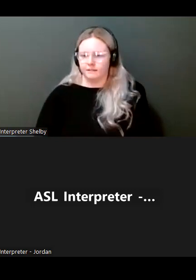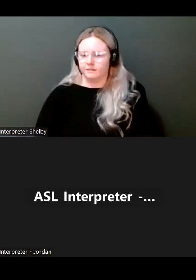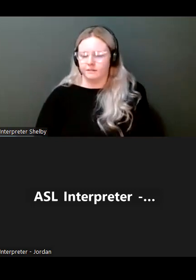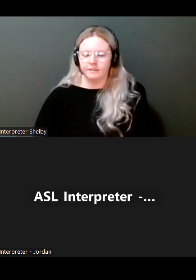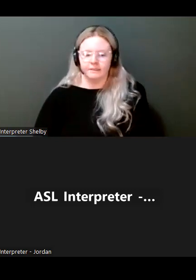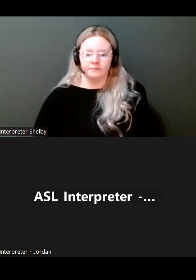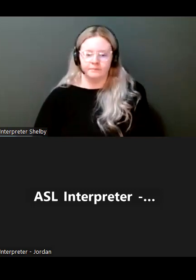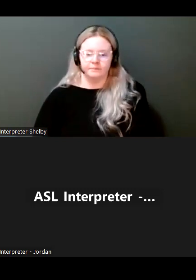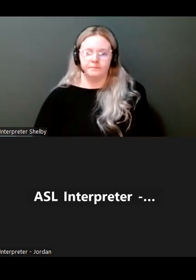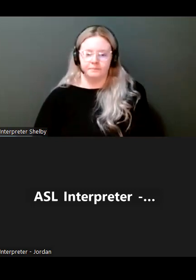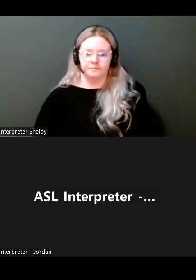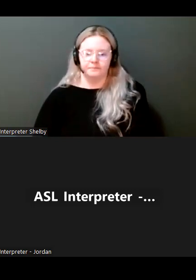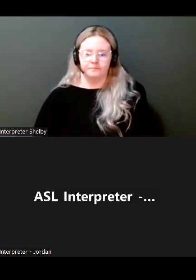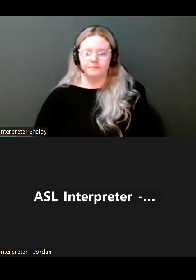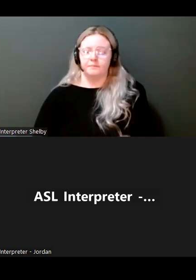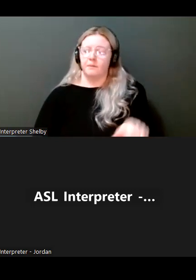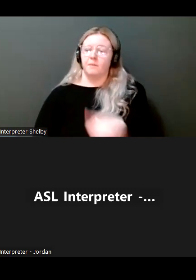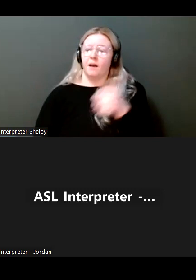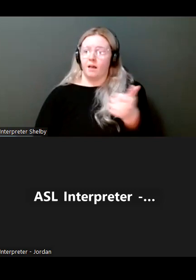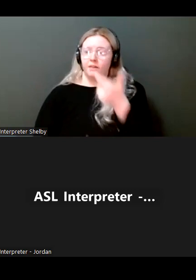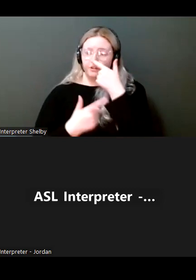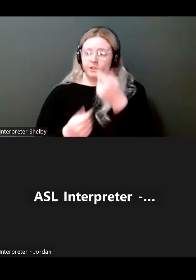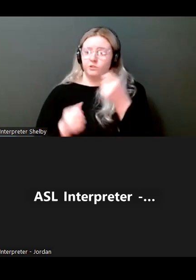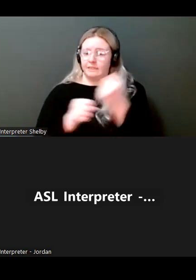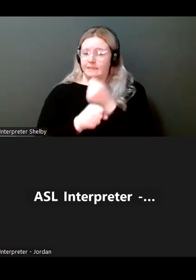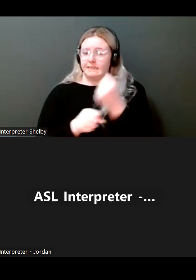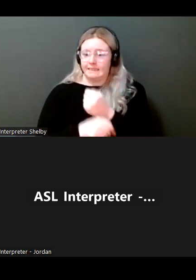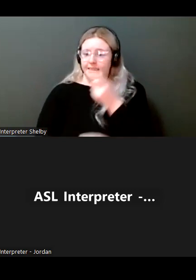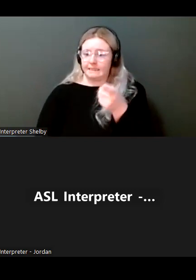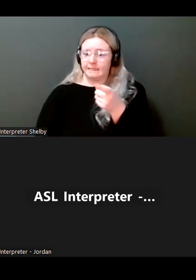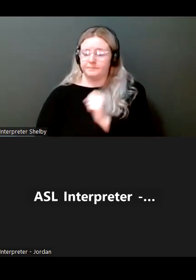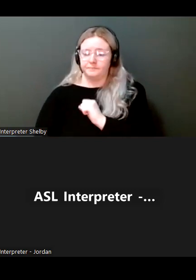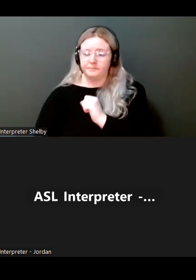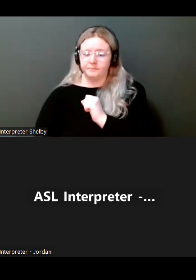And just some other interesting statistics I found.